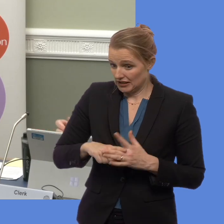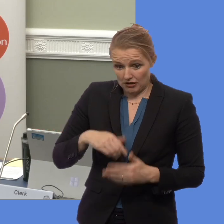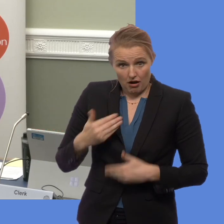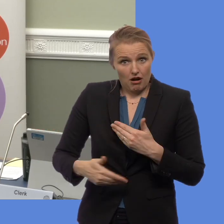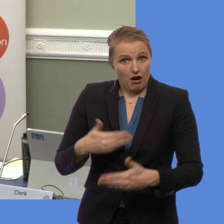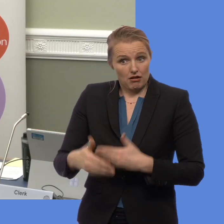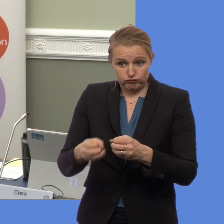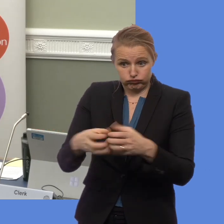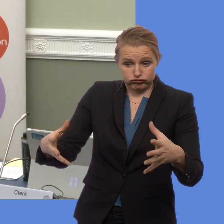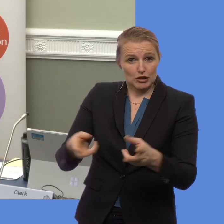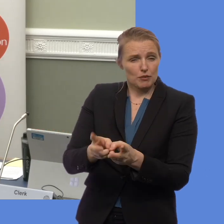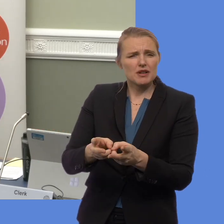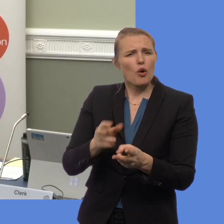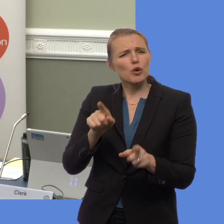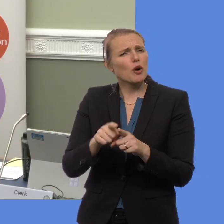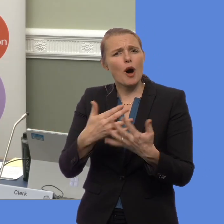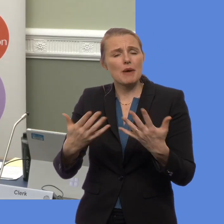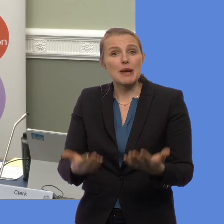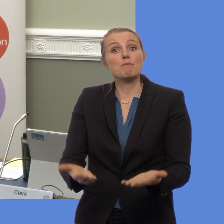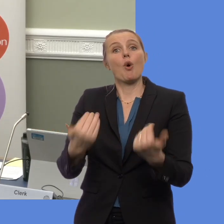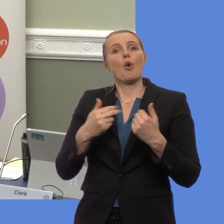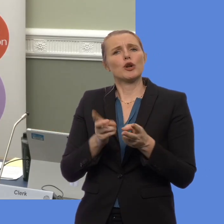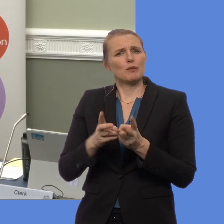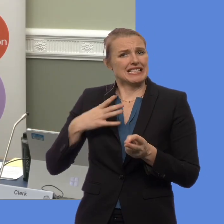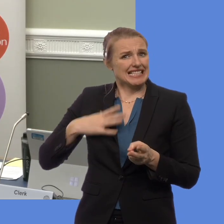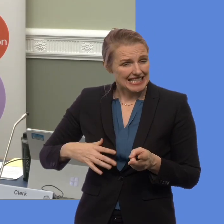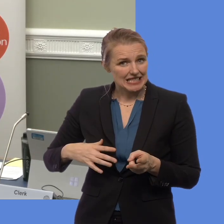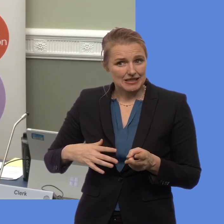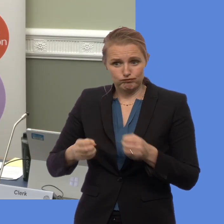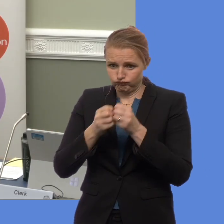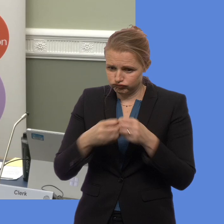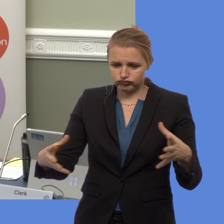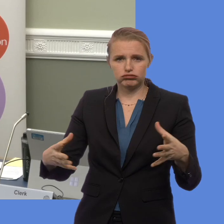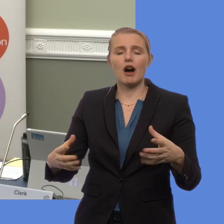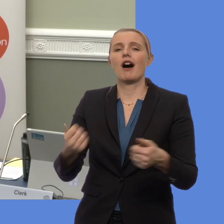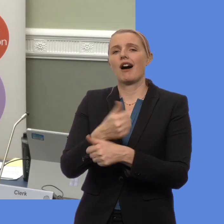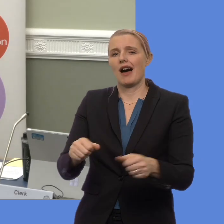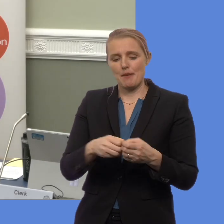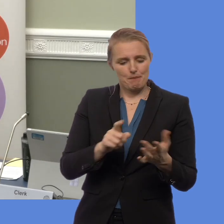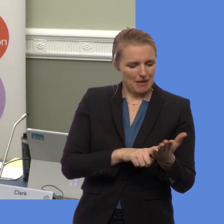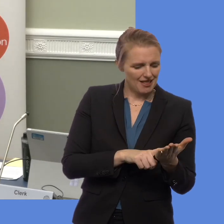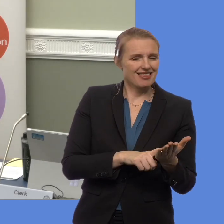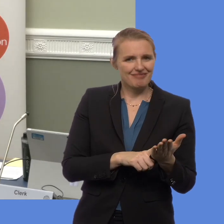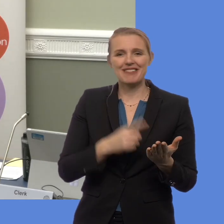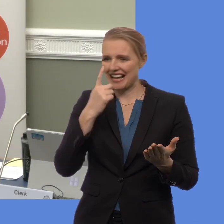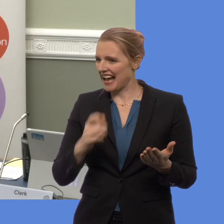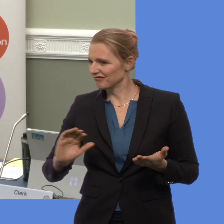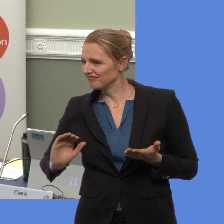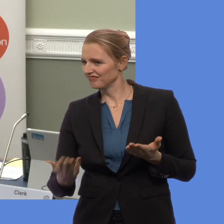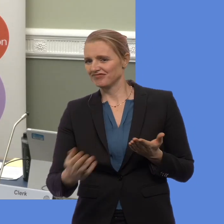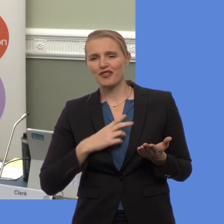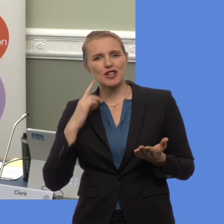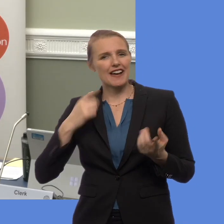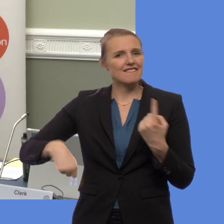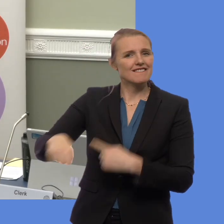What's your assessment of how many more we're likely to need to bring the bill to a tangible fruition? And